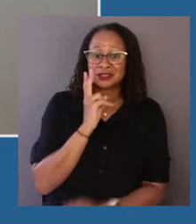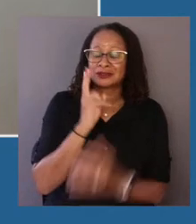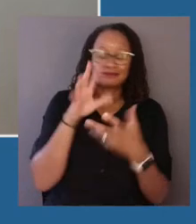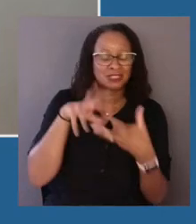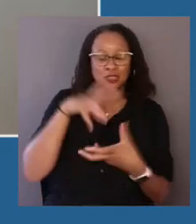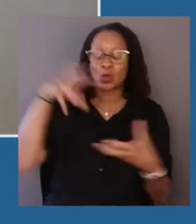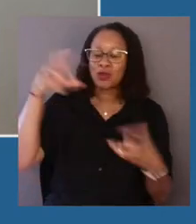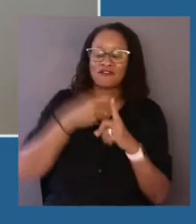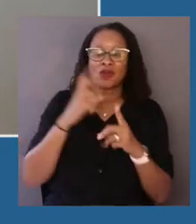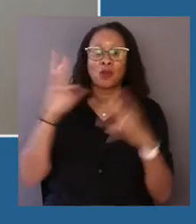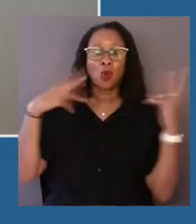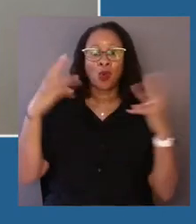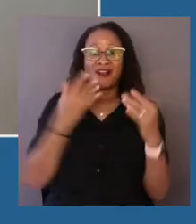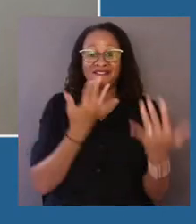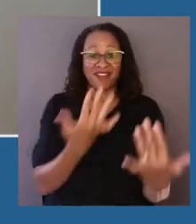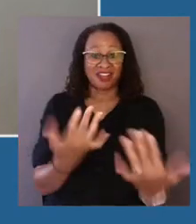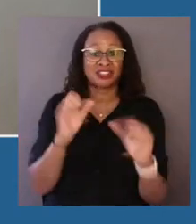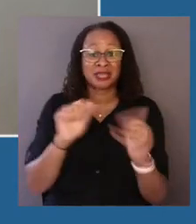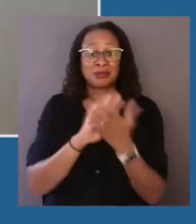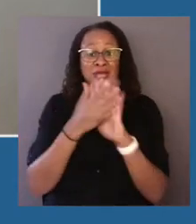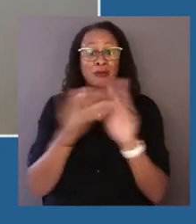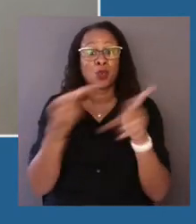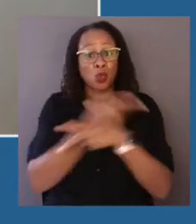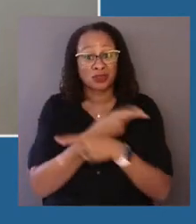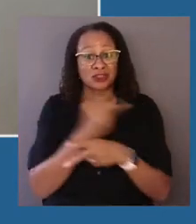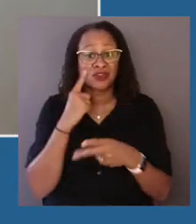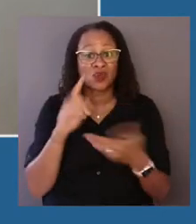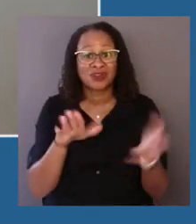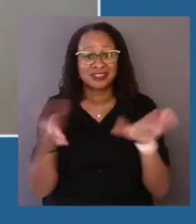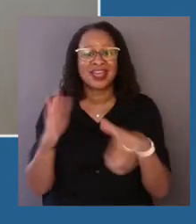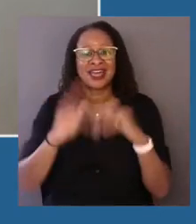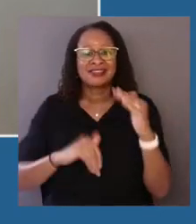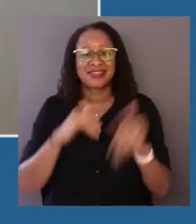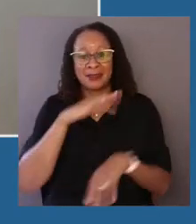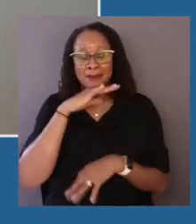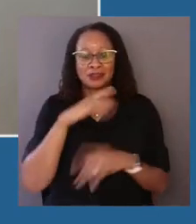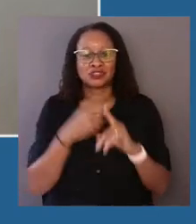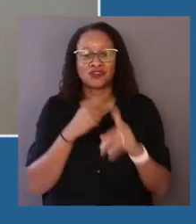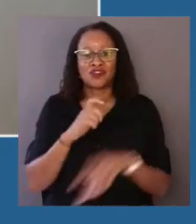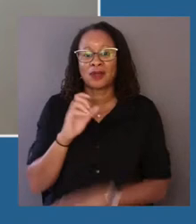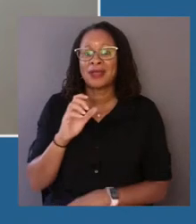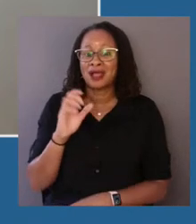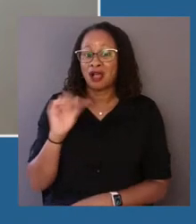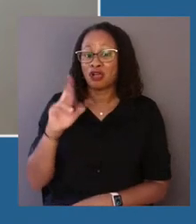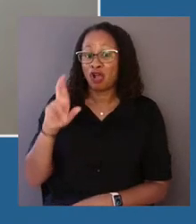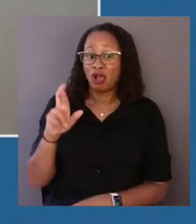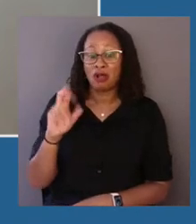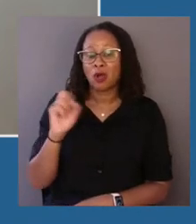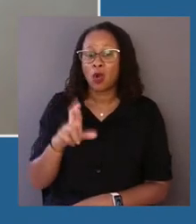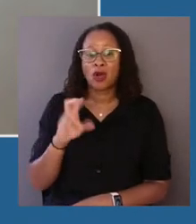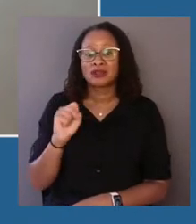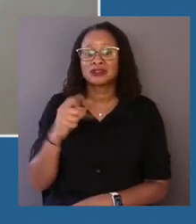example, can be even more deadly than pollution emitted from a tailpipe or a smokestack. And people are